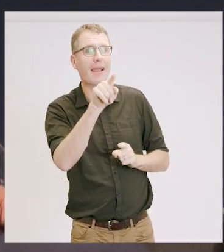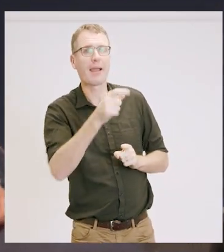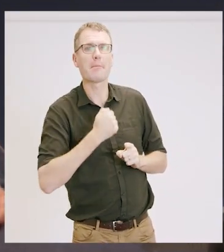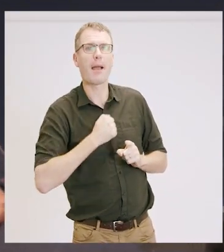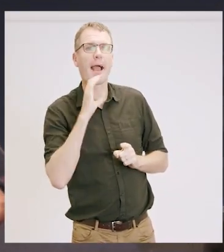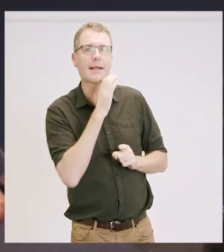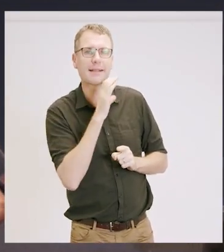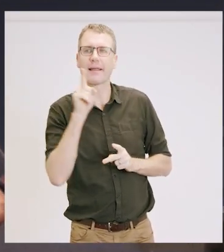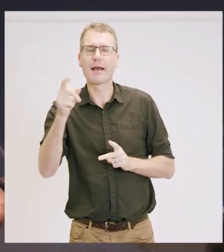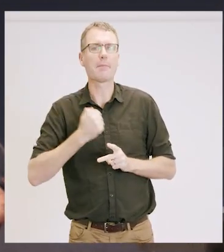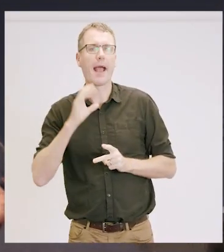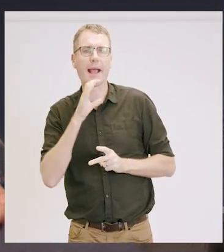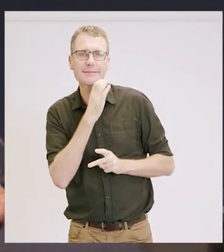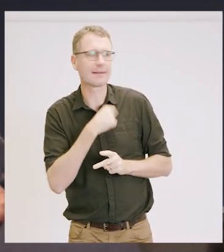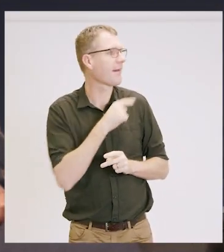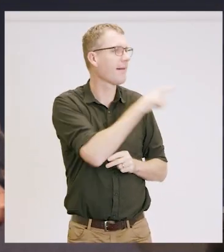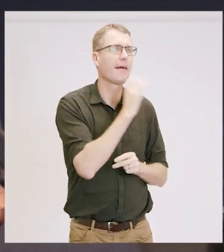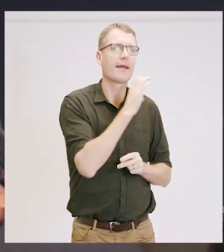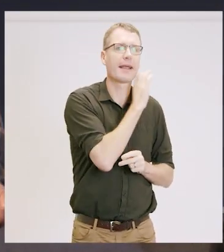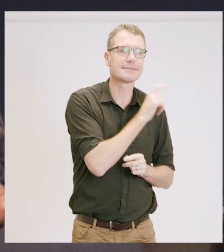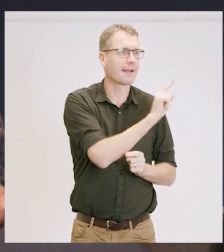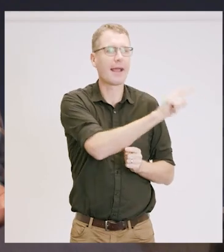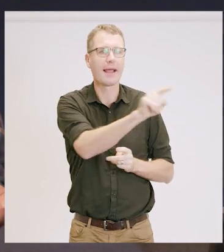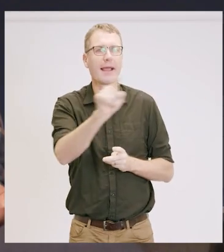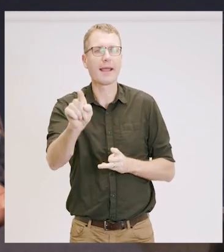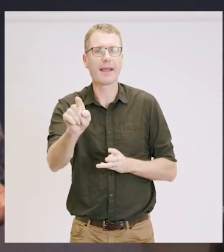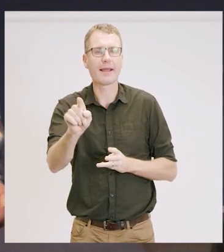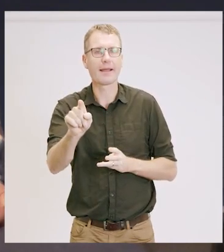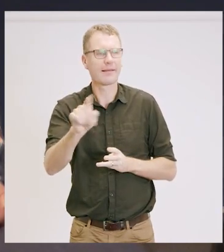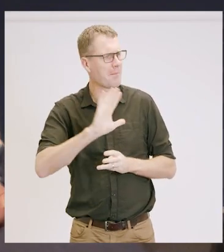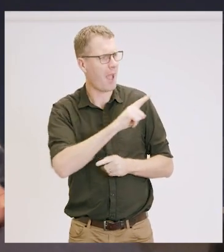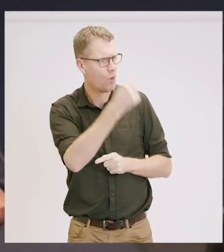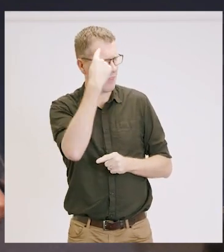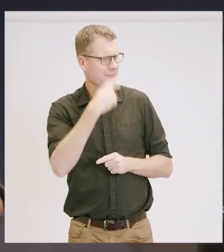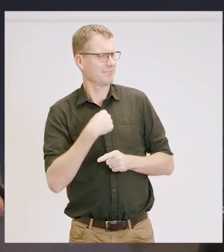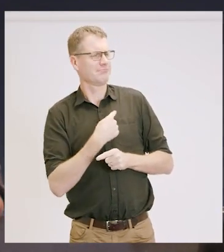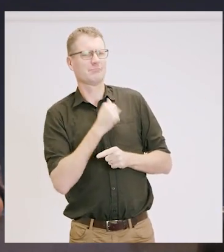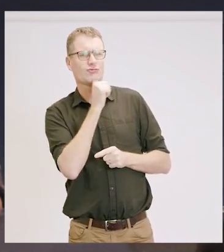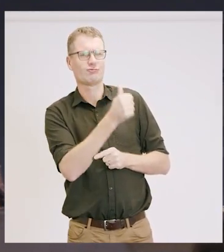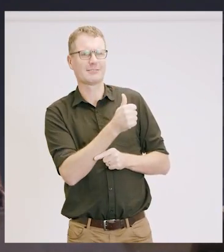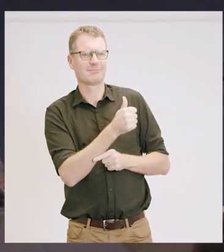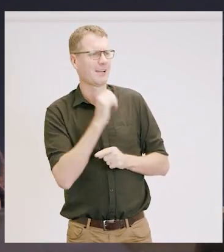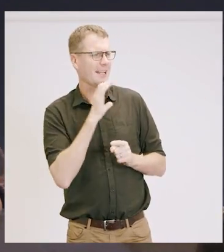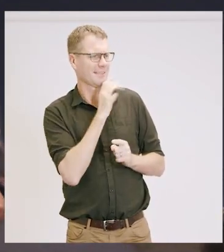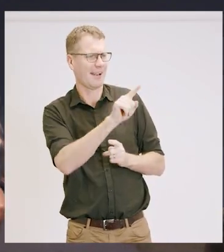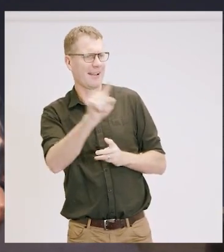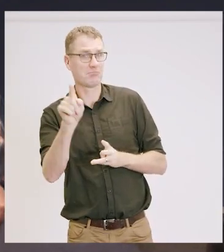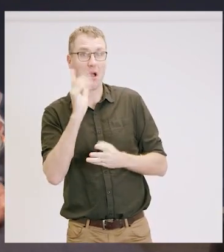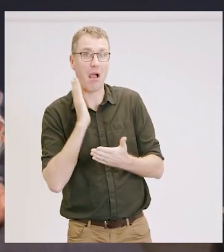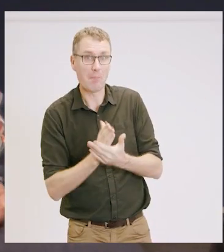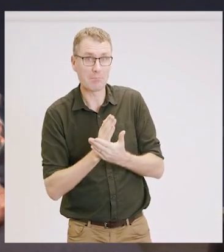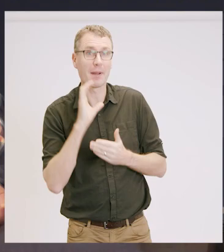there's my cousin over there. And he said, you may think this is funny, me saying these are my cousins, but he said, they actually are my cousins. We're all related to each